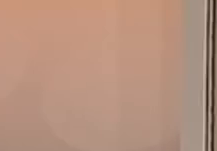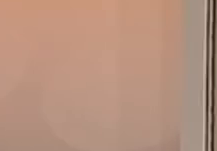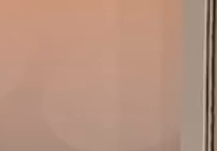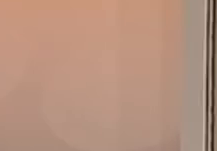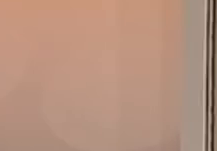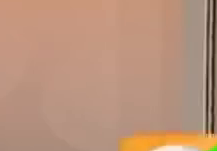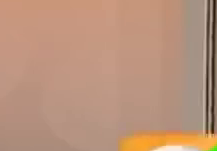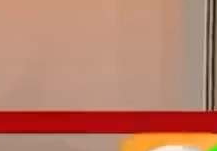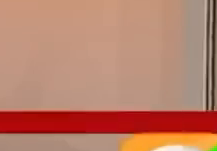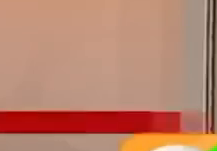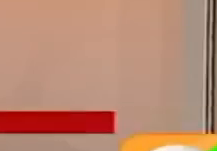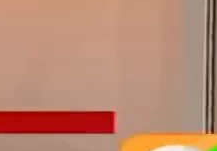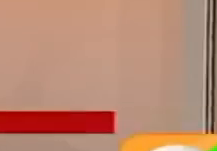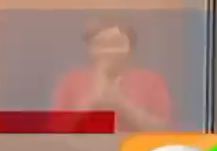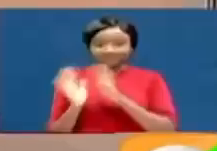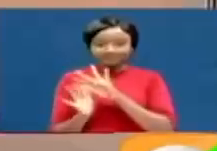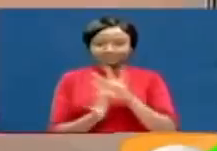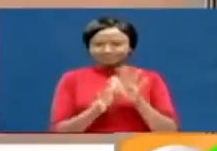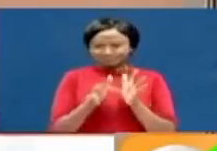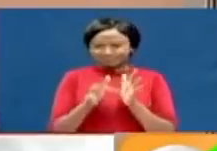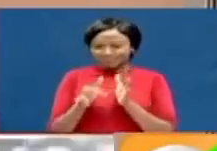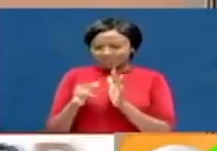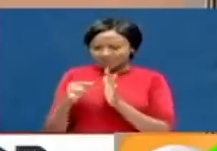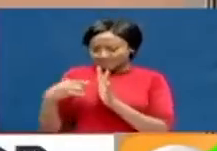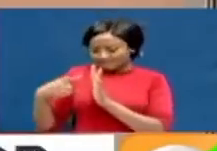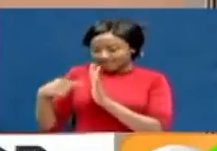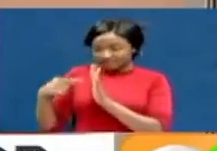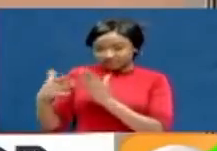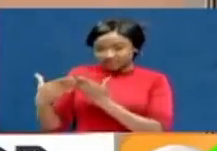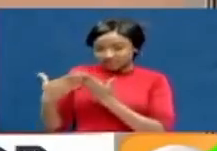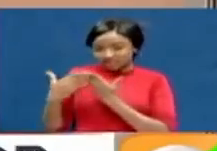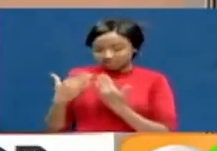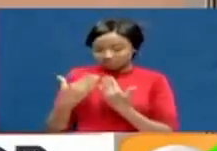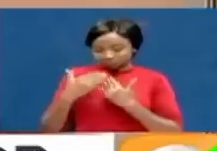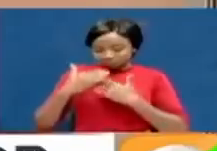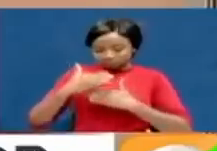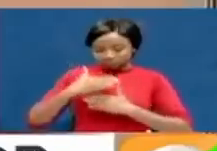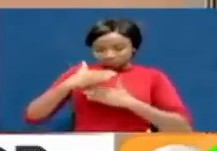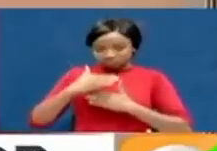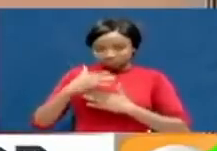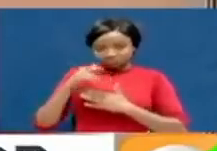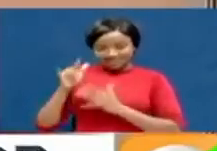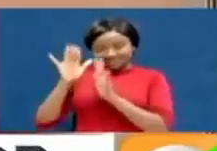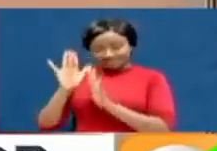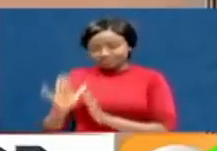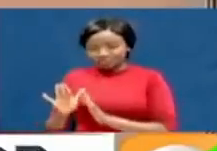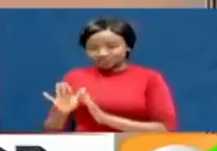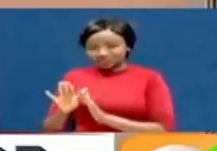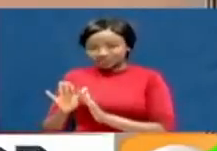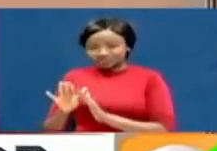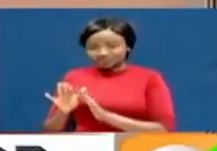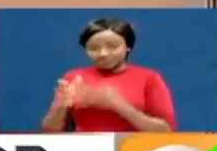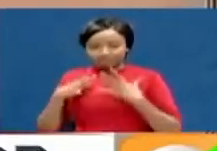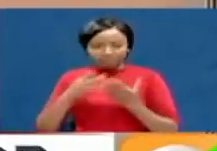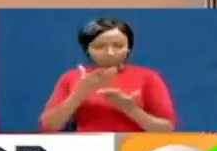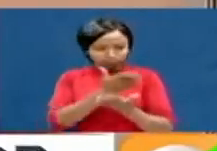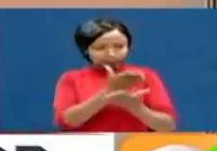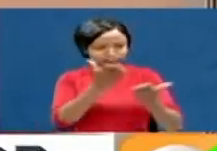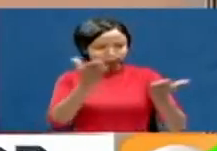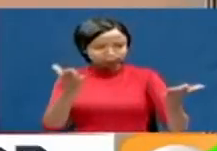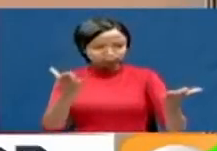Back. Talks of the importance of ventilators in the battle to save lives of severe COVID-19 patients has gained pace as the number